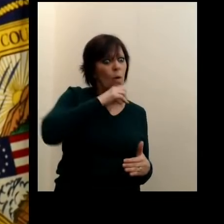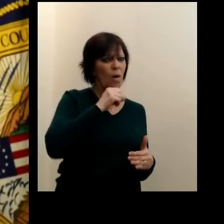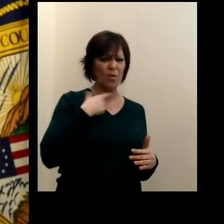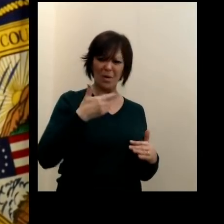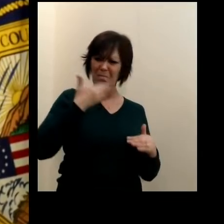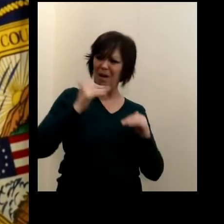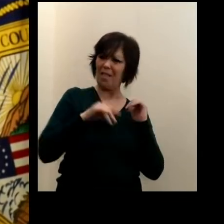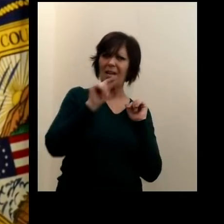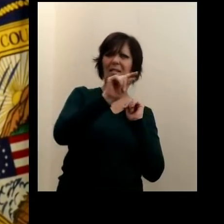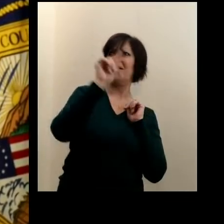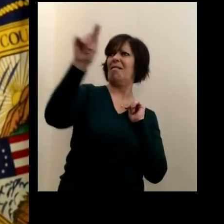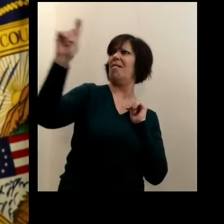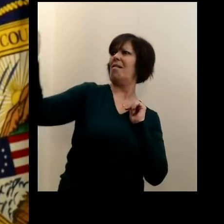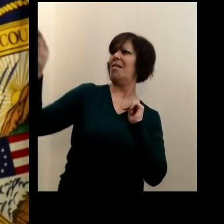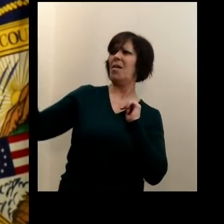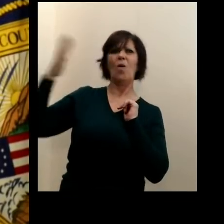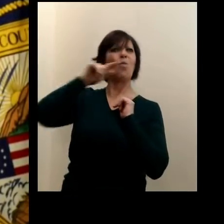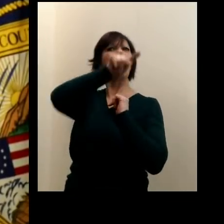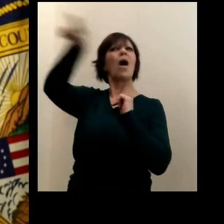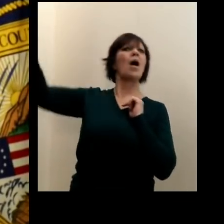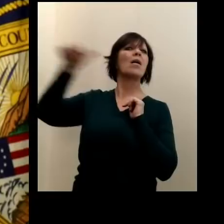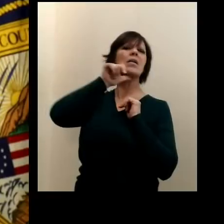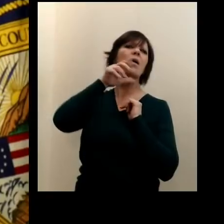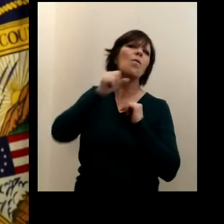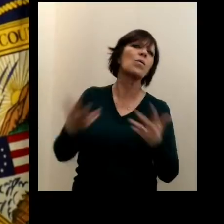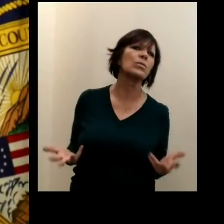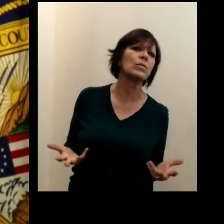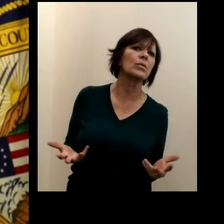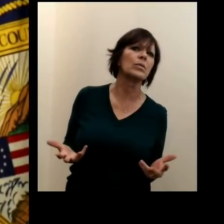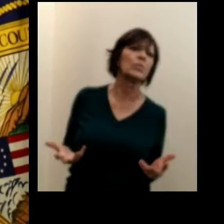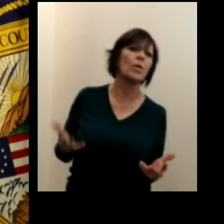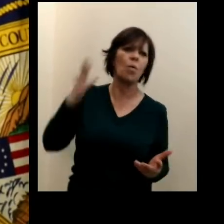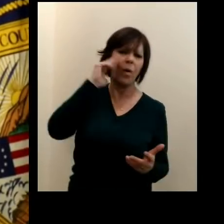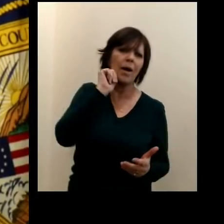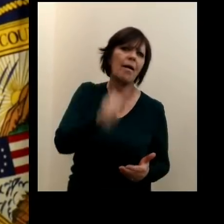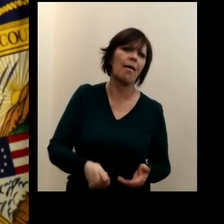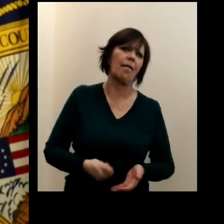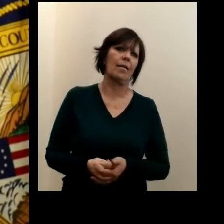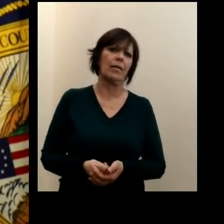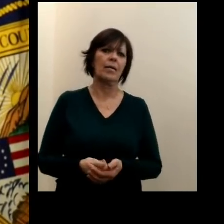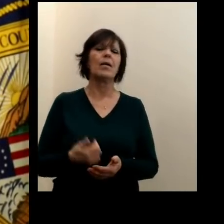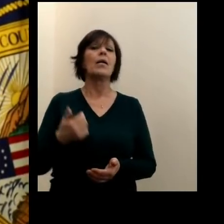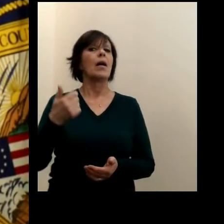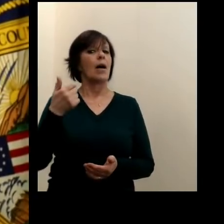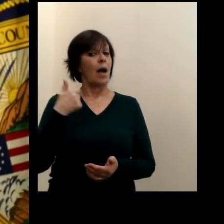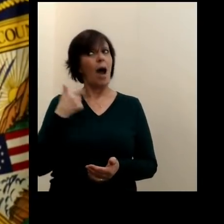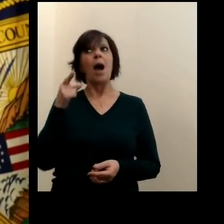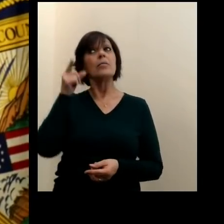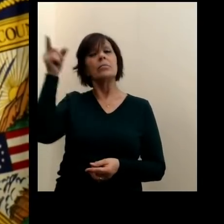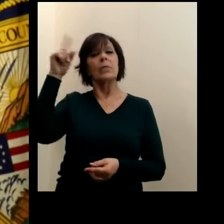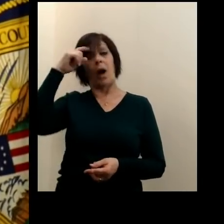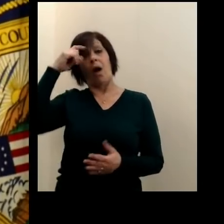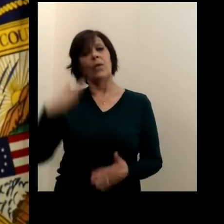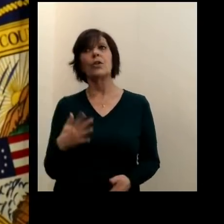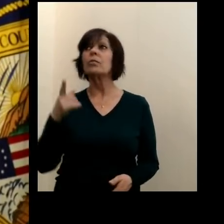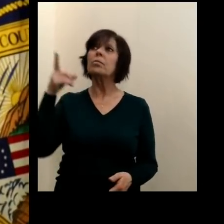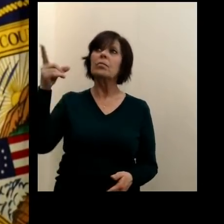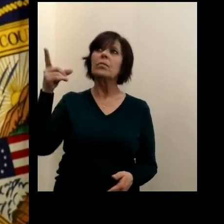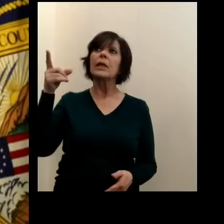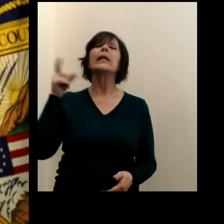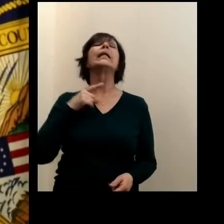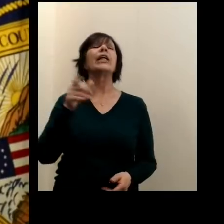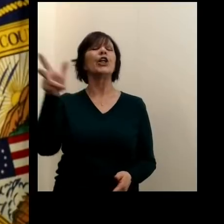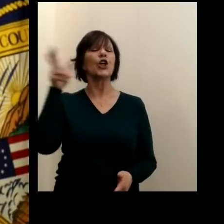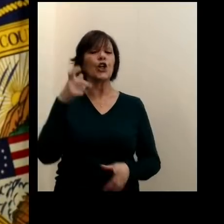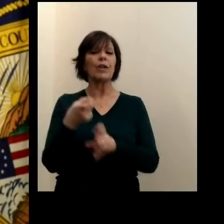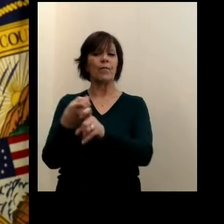than other parts of upstate New York, then why aren't they in the orange? So I have called on the governor. He's heard this